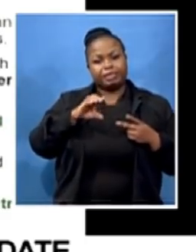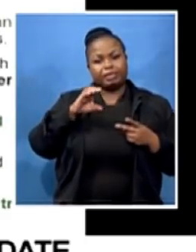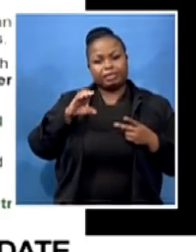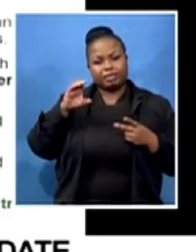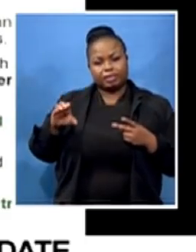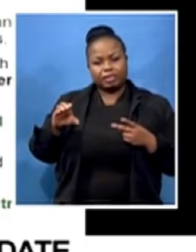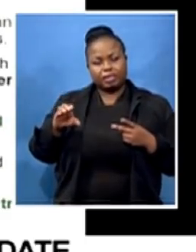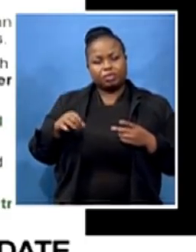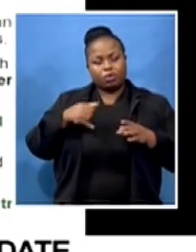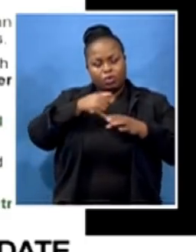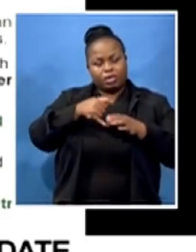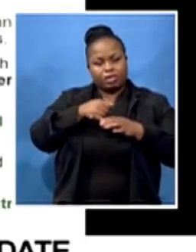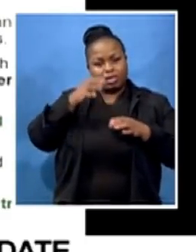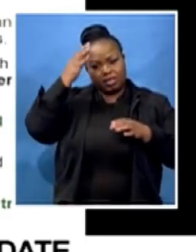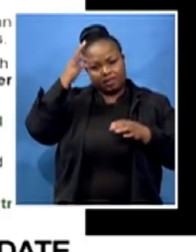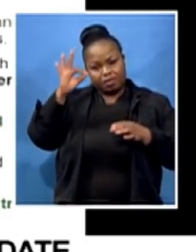this